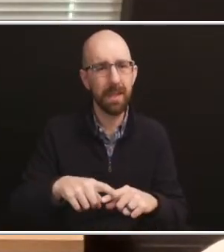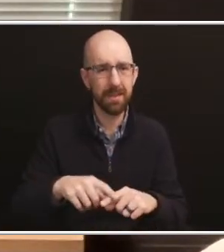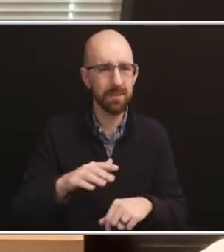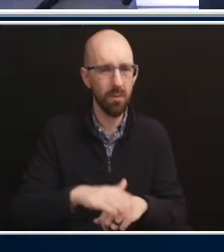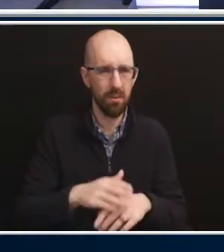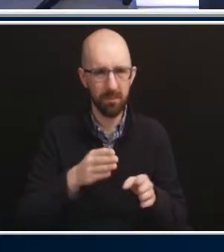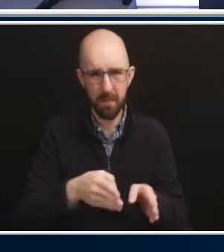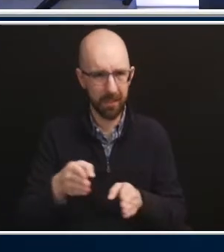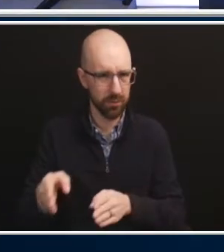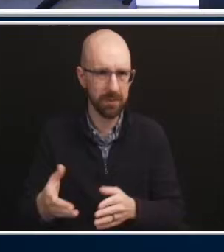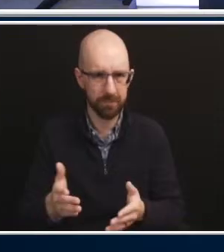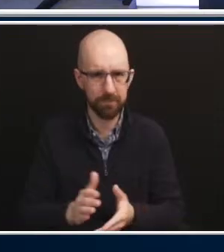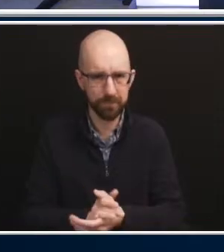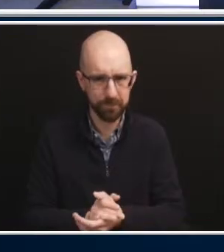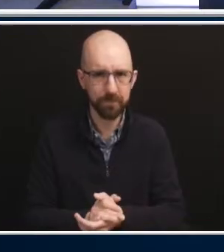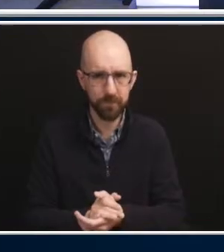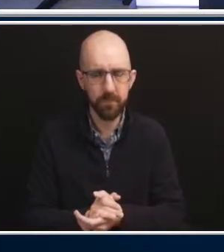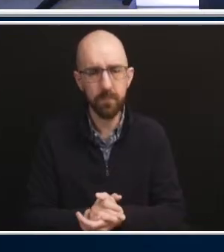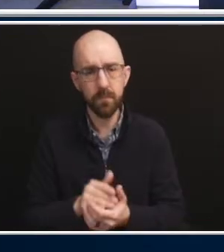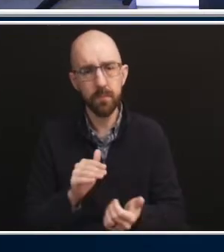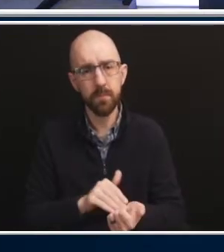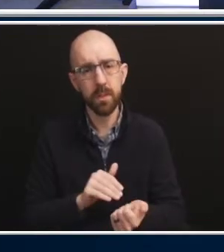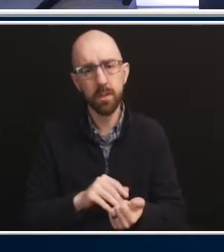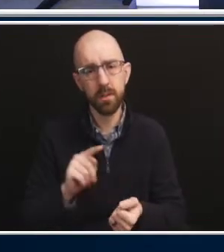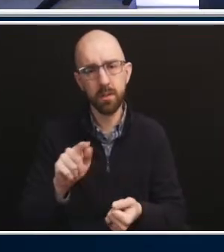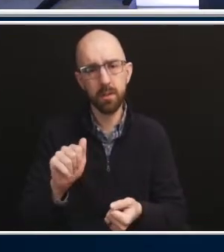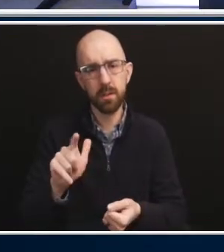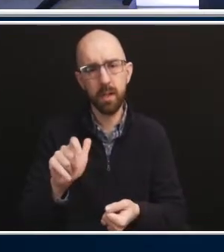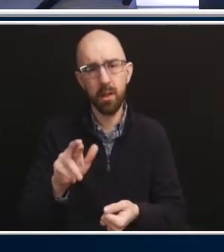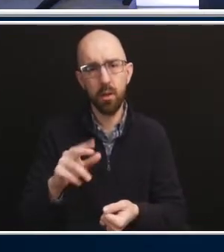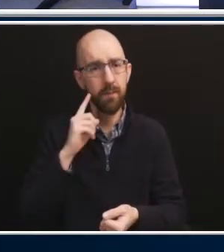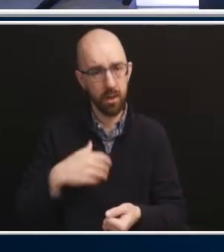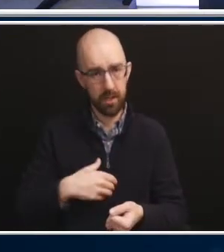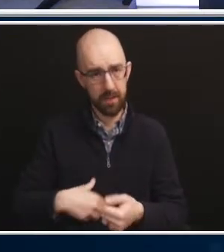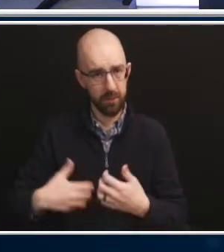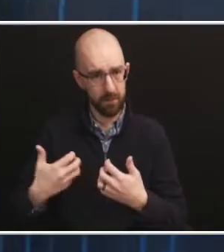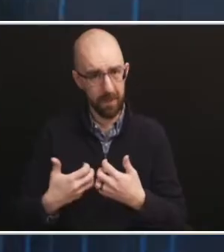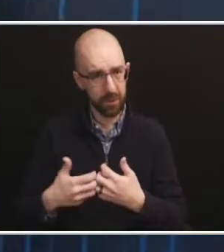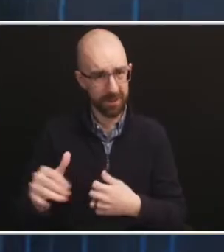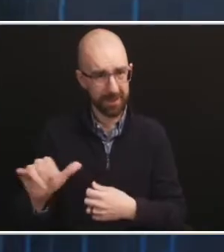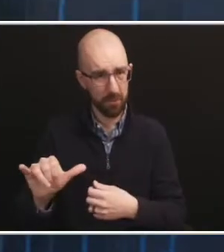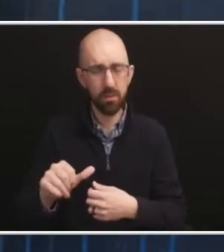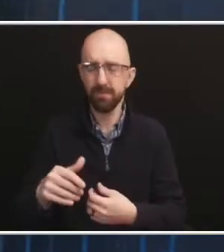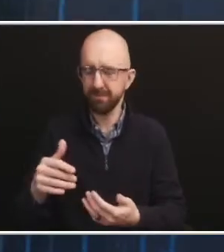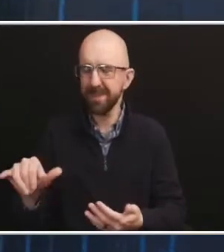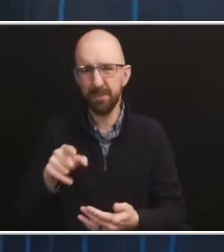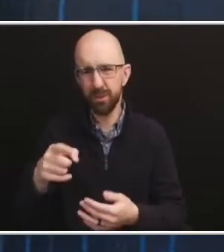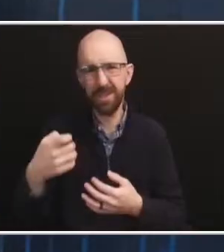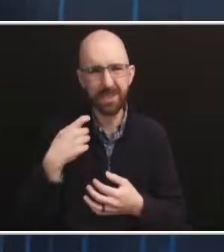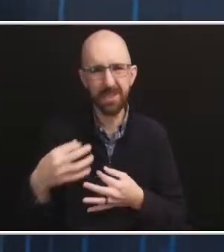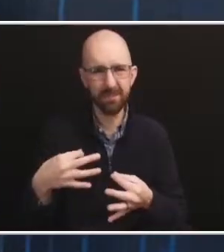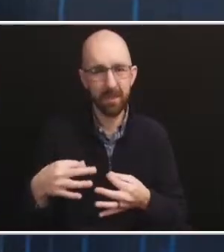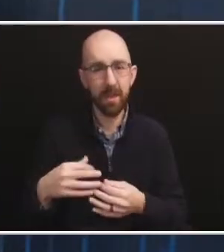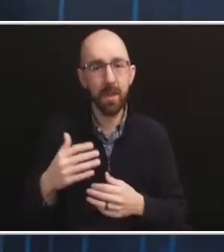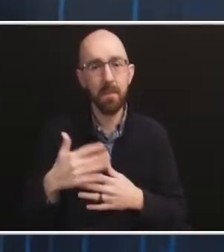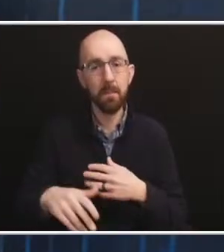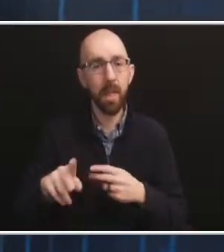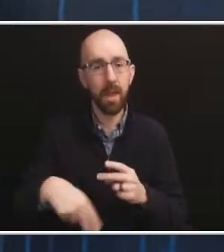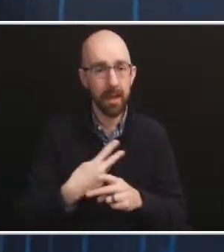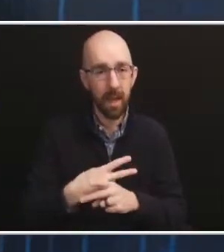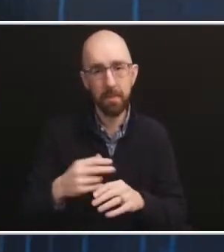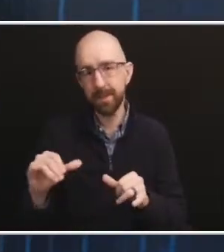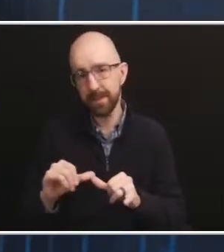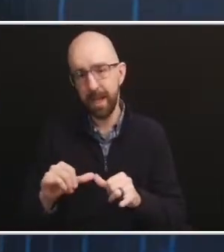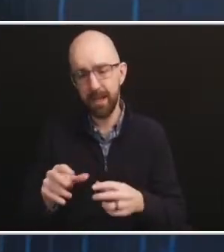patient. Dr. Taylor, what are the matching factors for livers? Similar? It's very similar. It's really only your blood type and your size. That's it. So the liver is